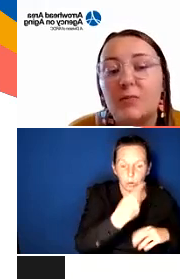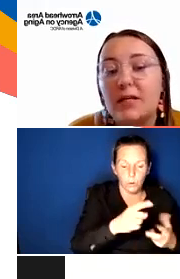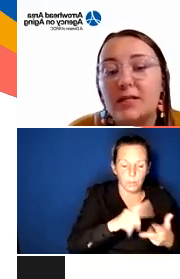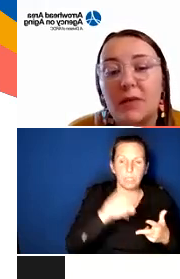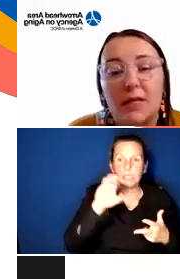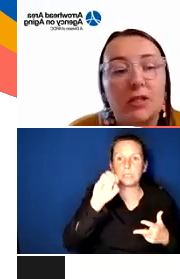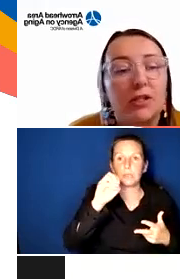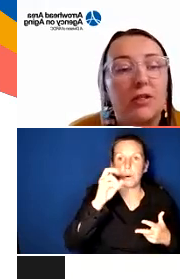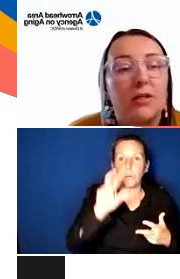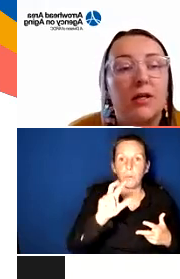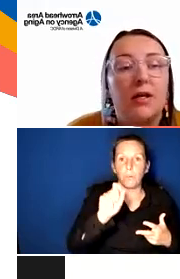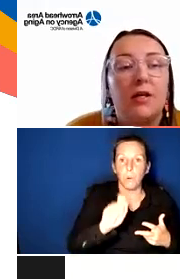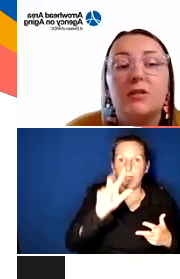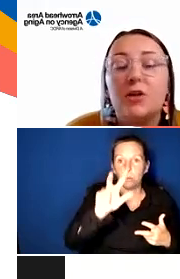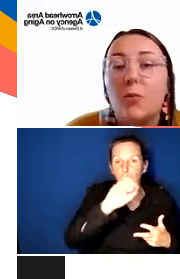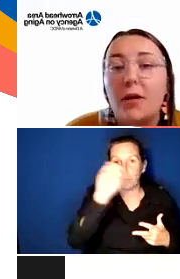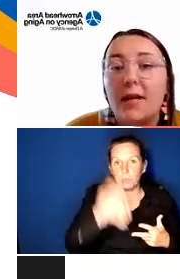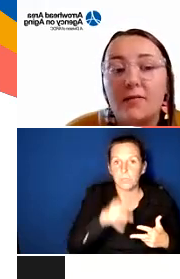0.37% speaking Spanish,